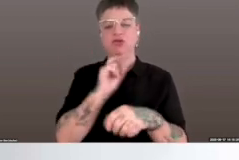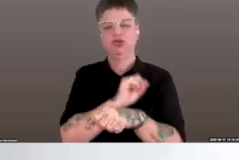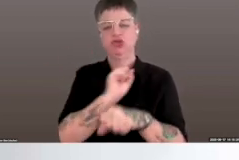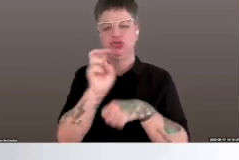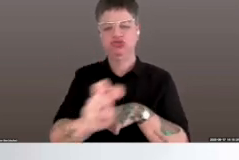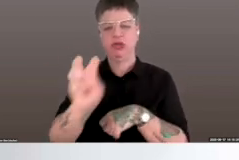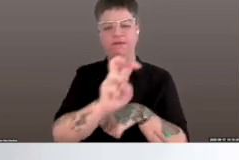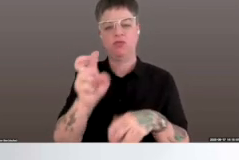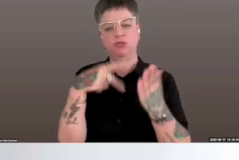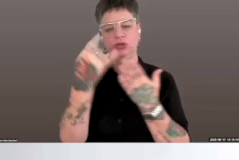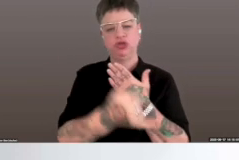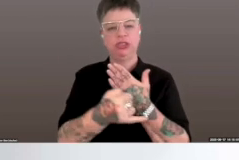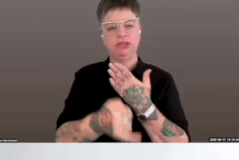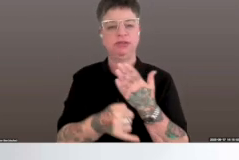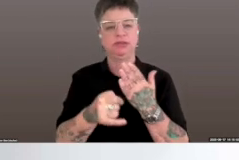slide, please.